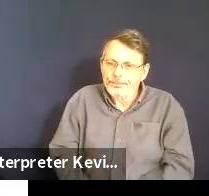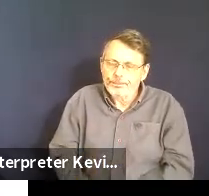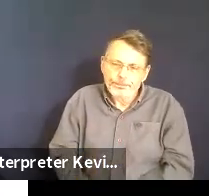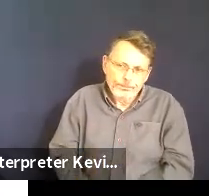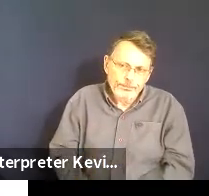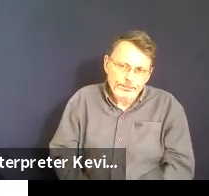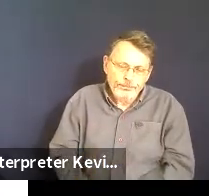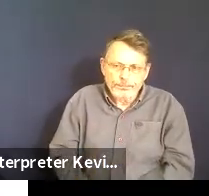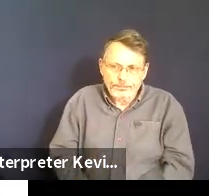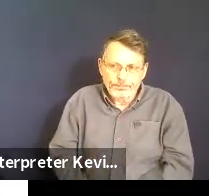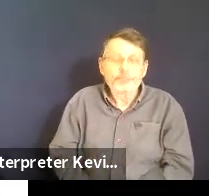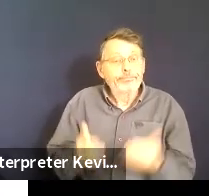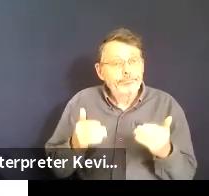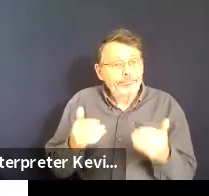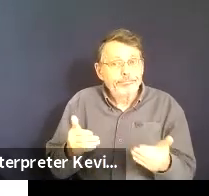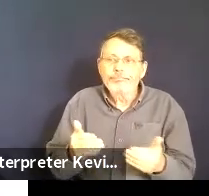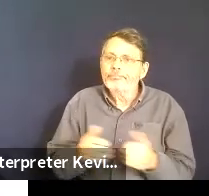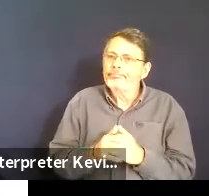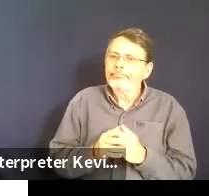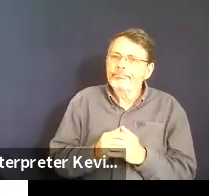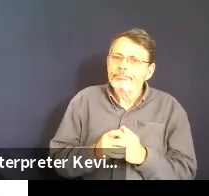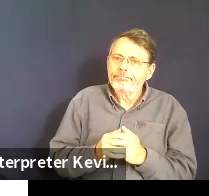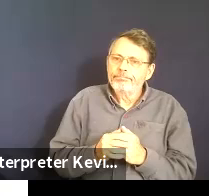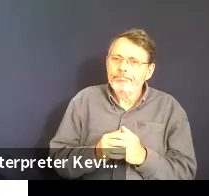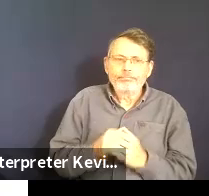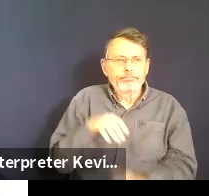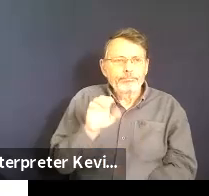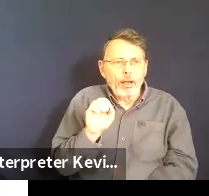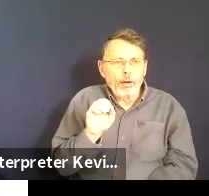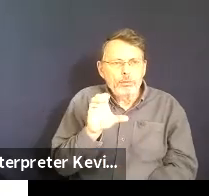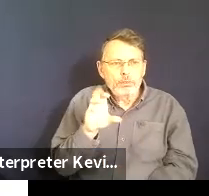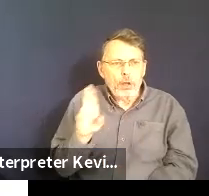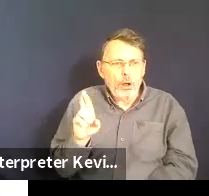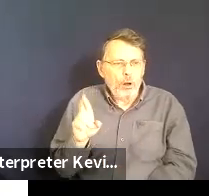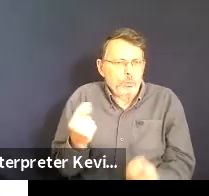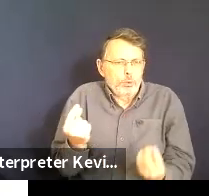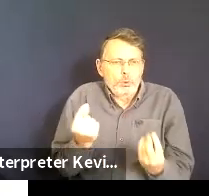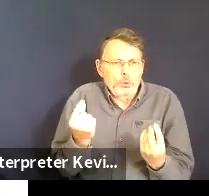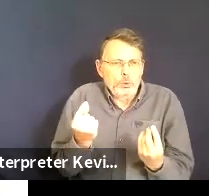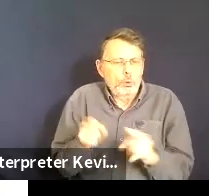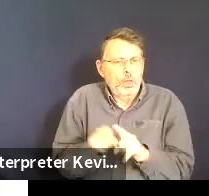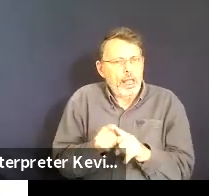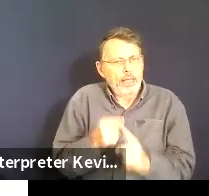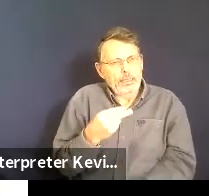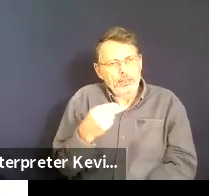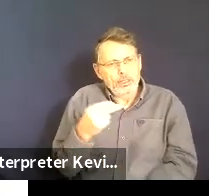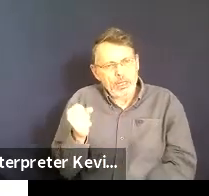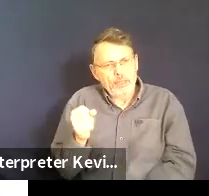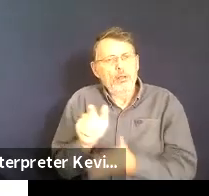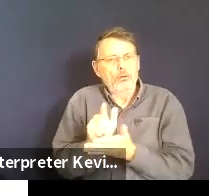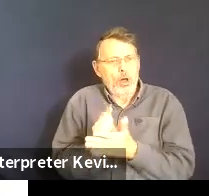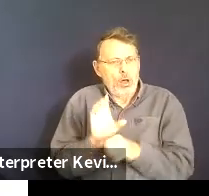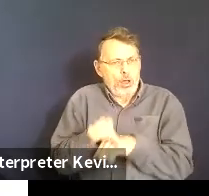Now, moving on, what does OCR do as HHS's law enforcement